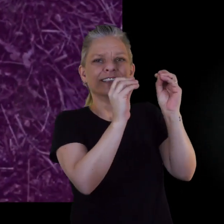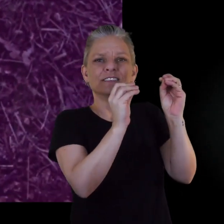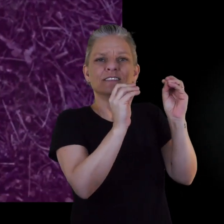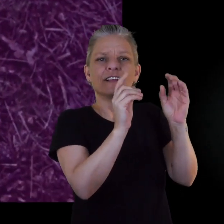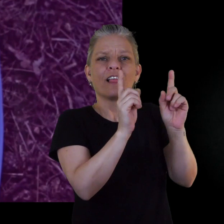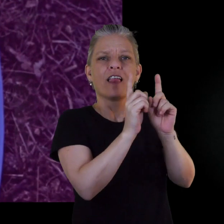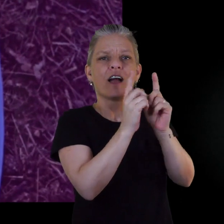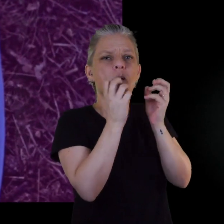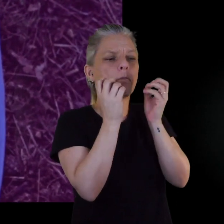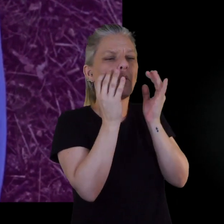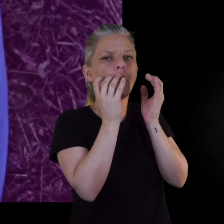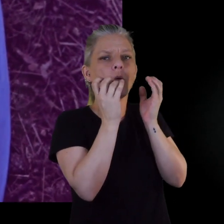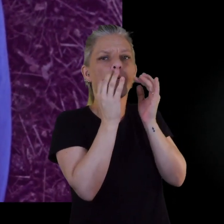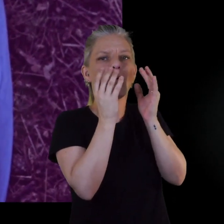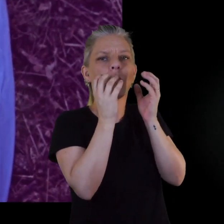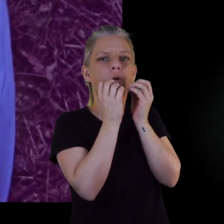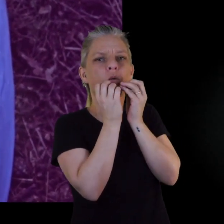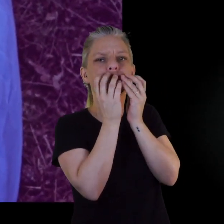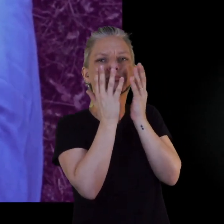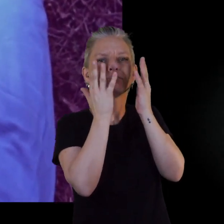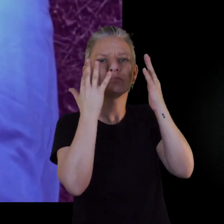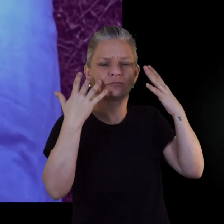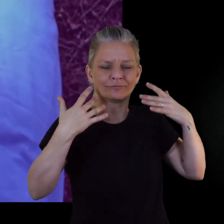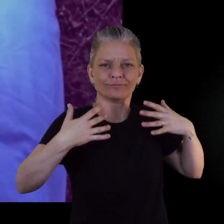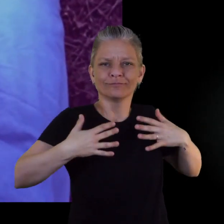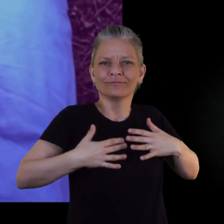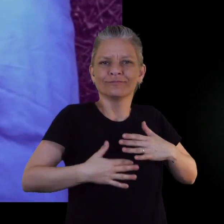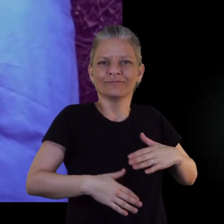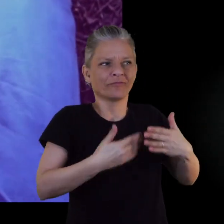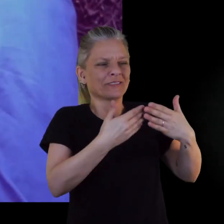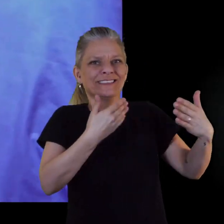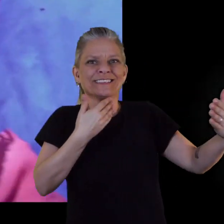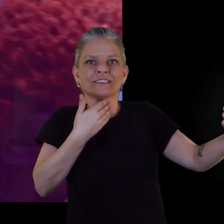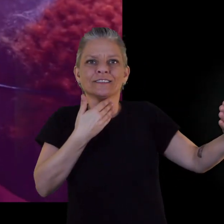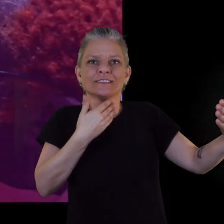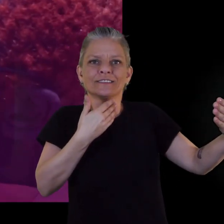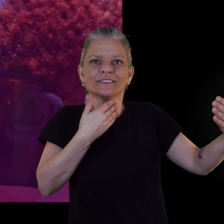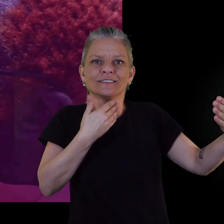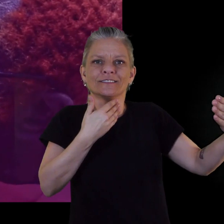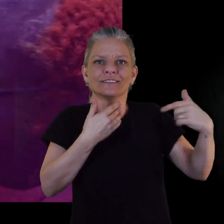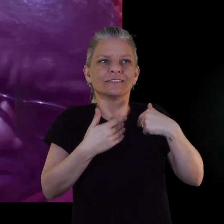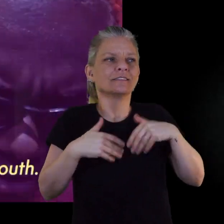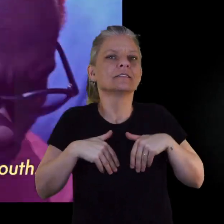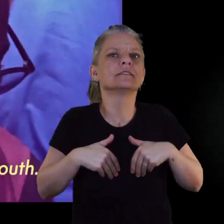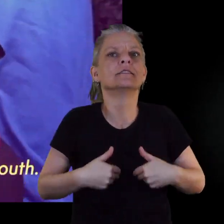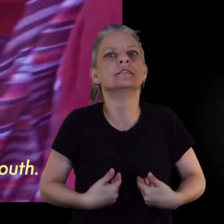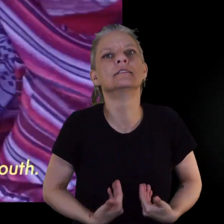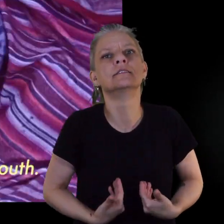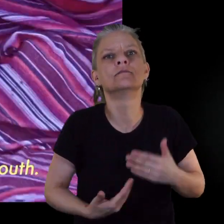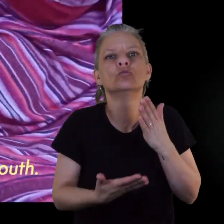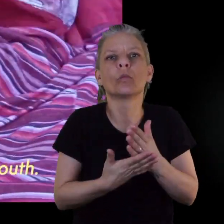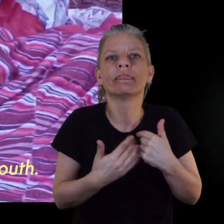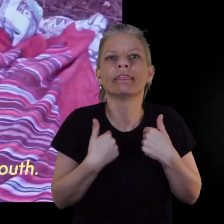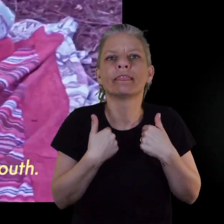lips, electron repulsion kept particles fixed at a distance. So I hunger for truth, but